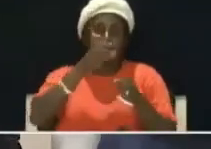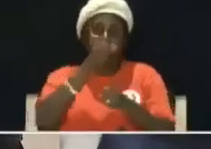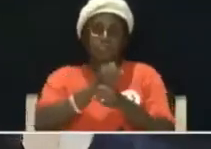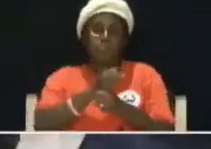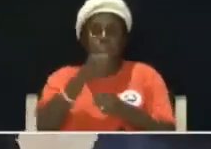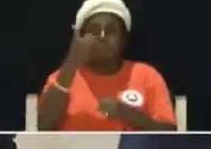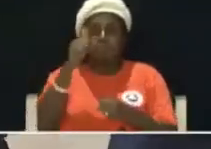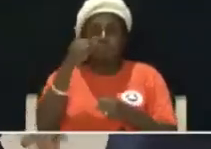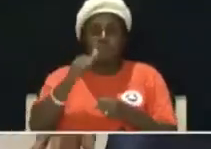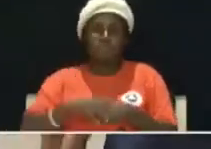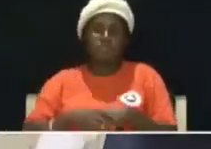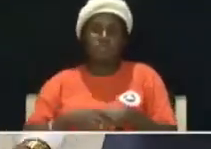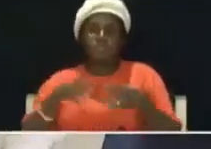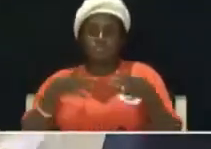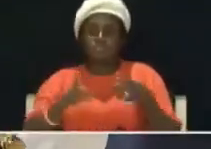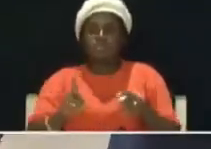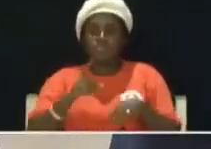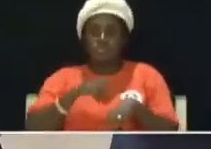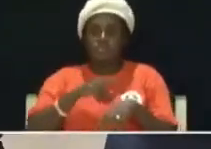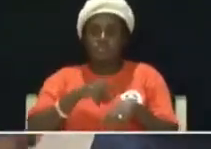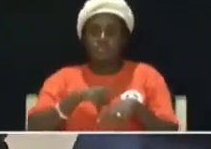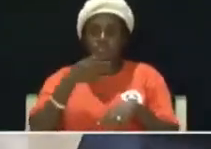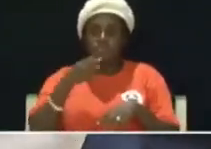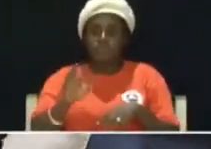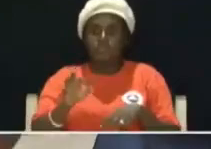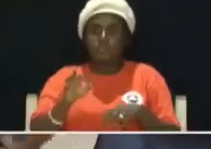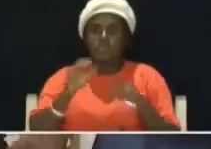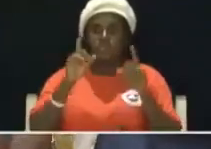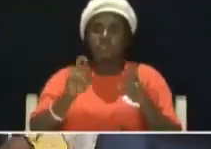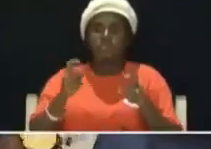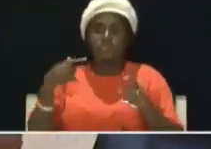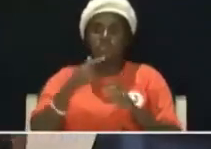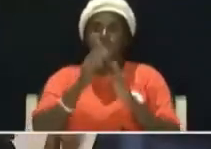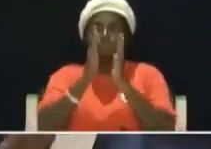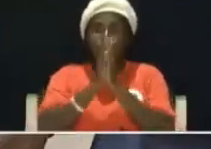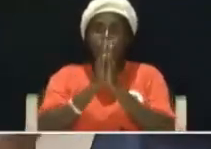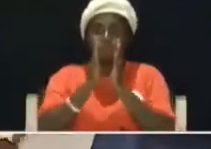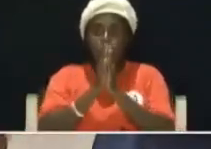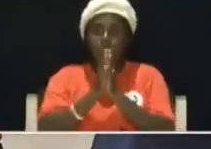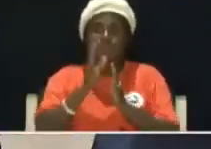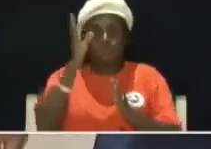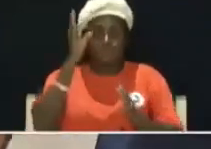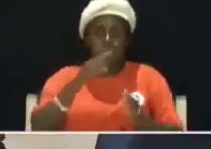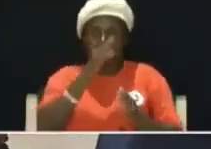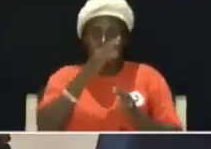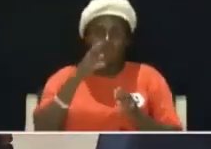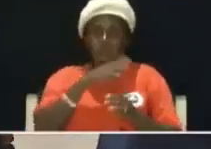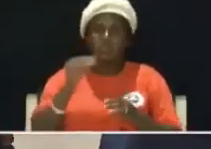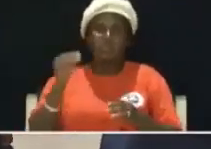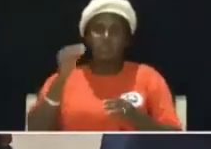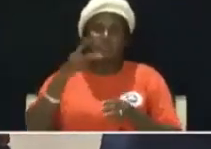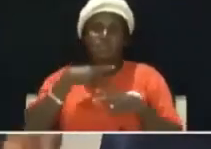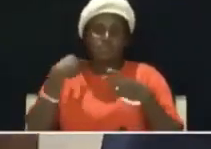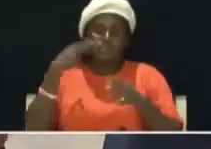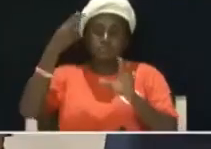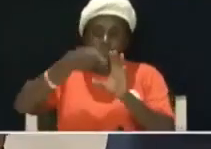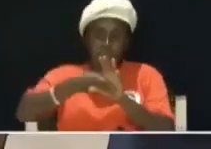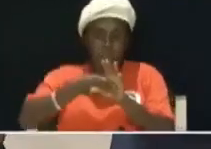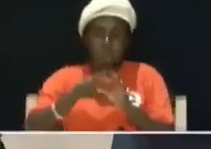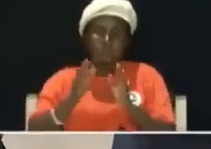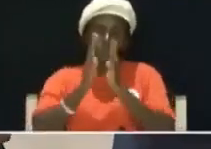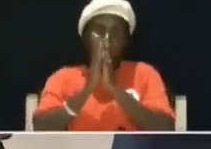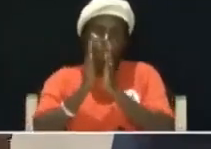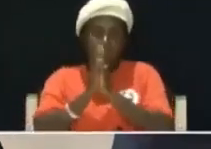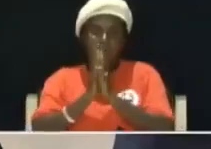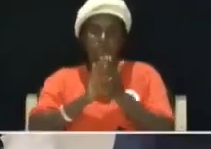miscarriages. During this period of trial, we were praying, fasting, and our pastors joined us praying and believing